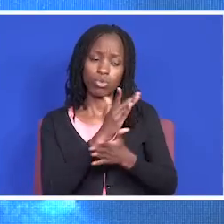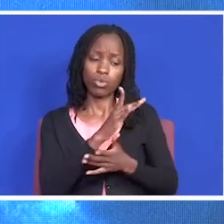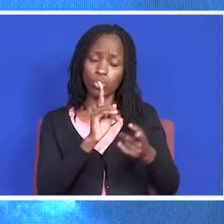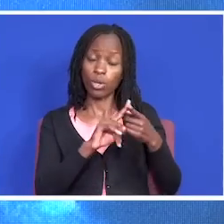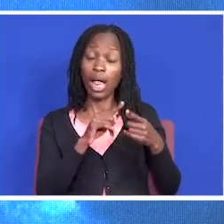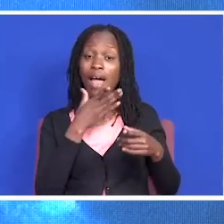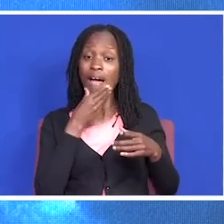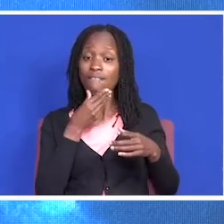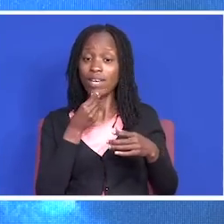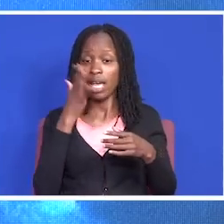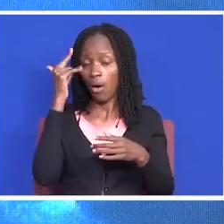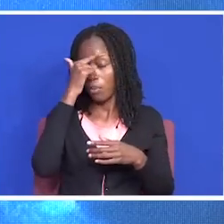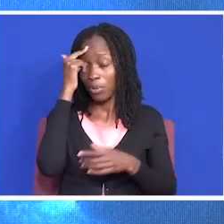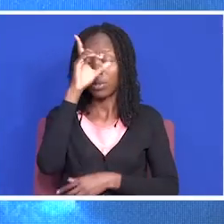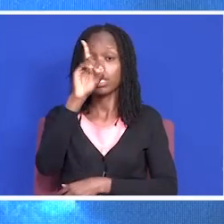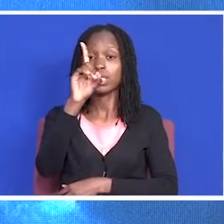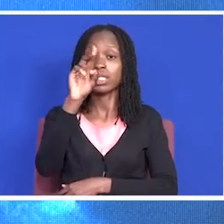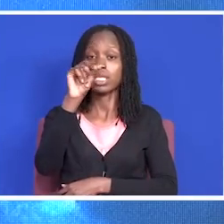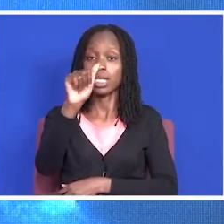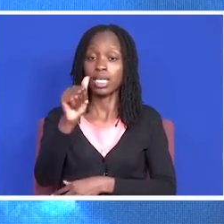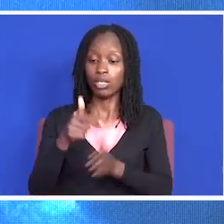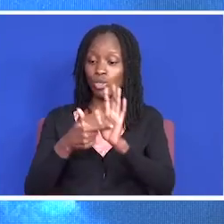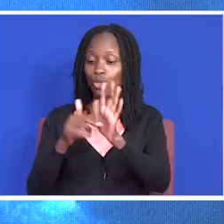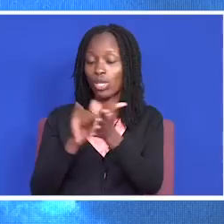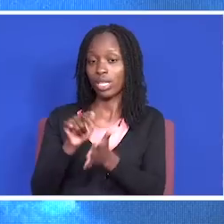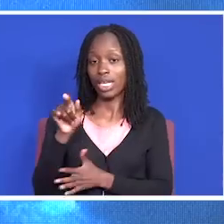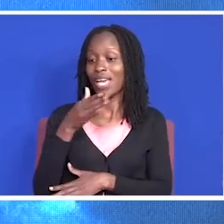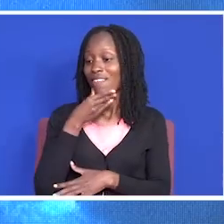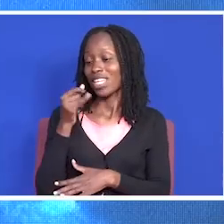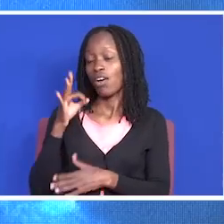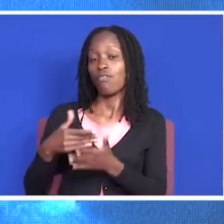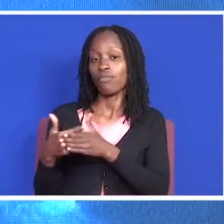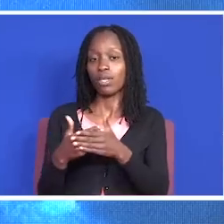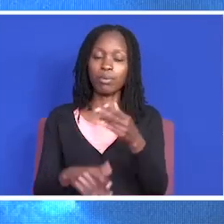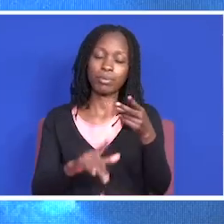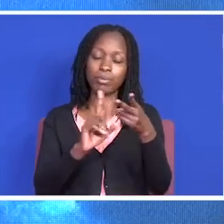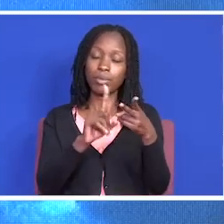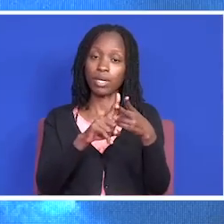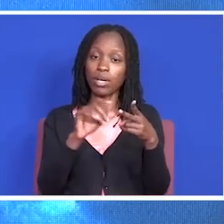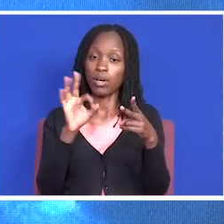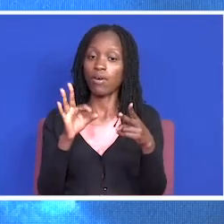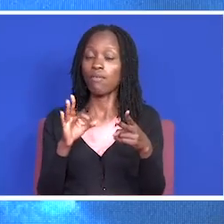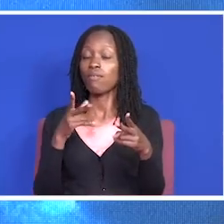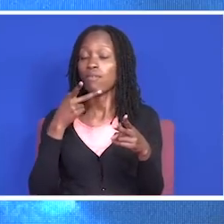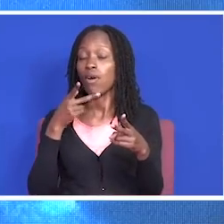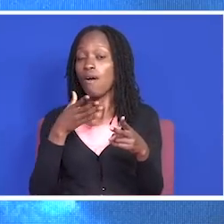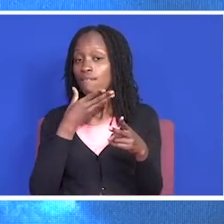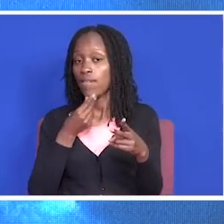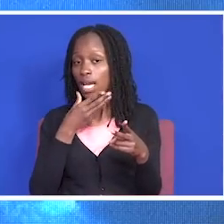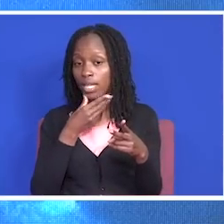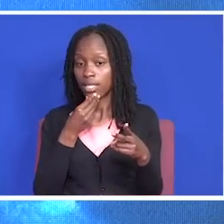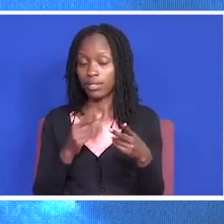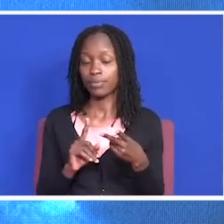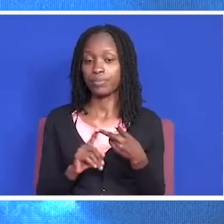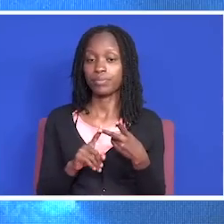father, because the DNA can prove that he is the father of that baby. The second category of parents,